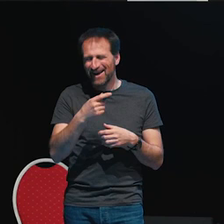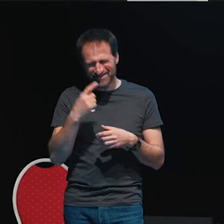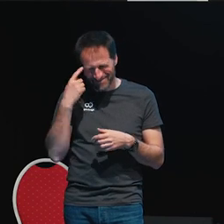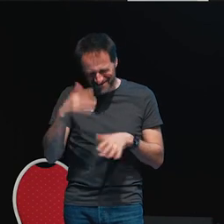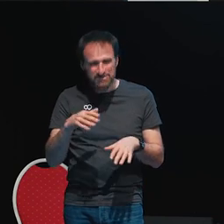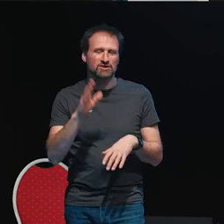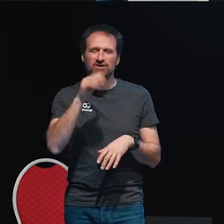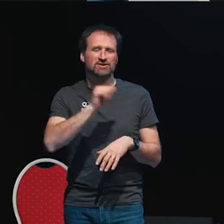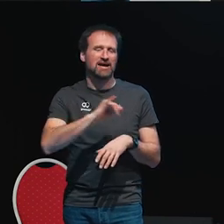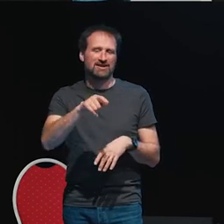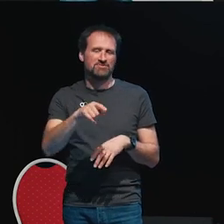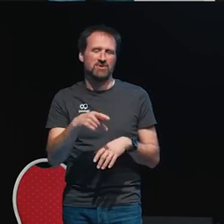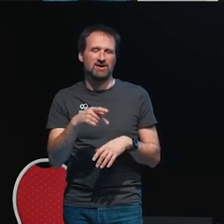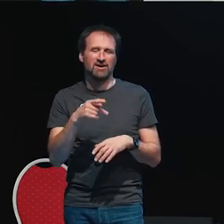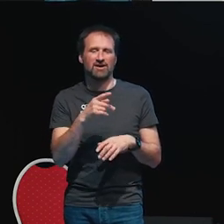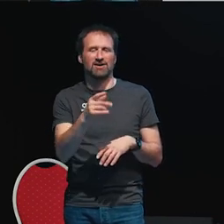So